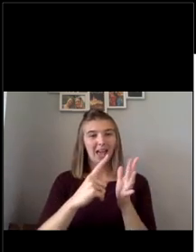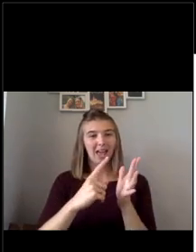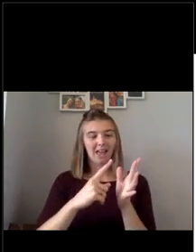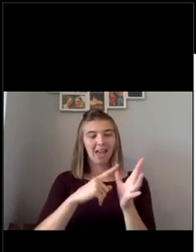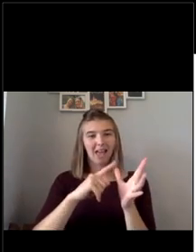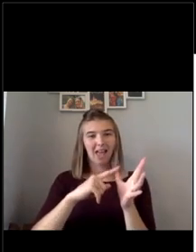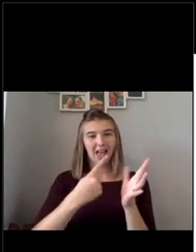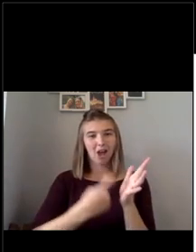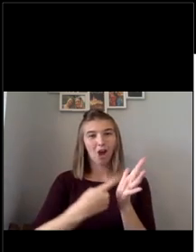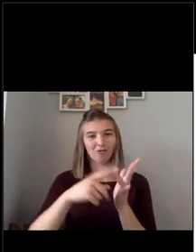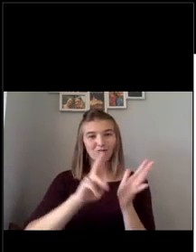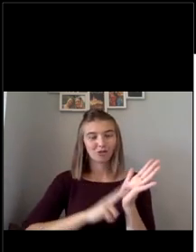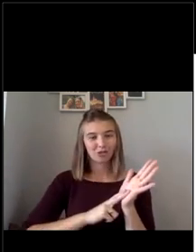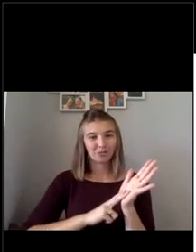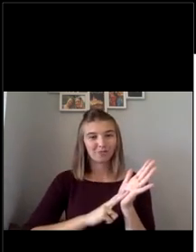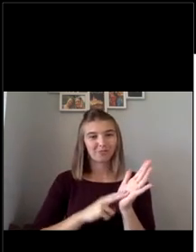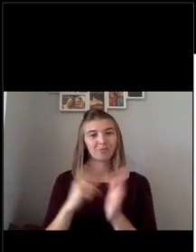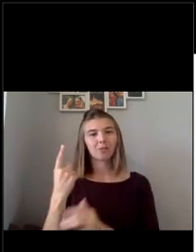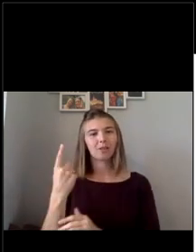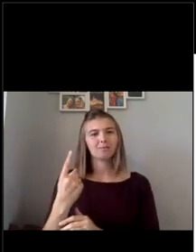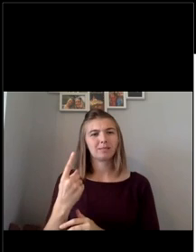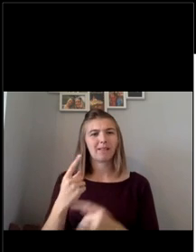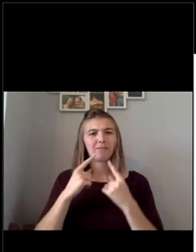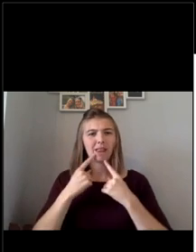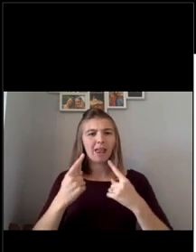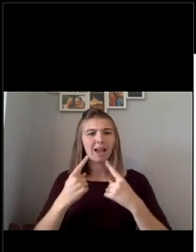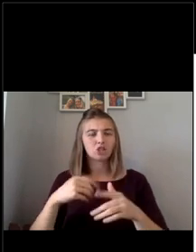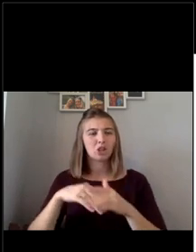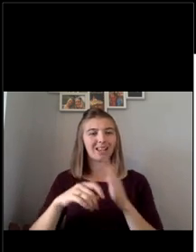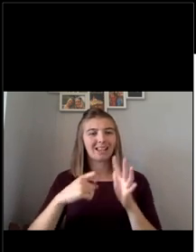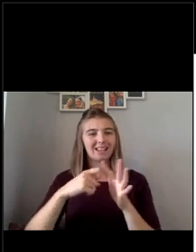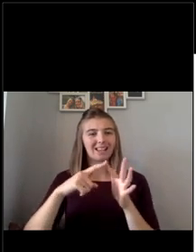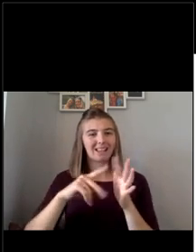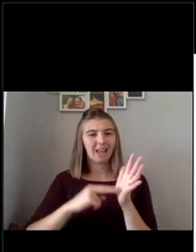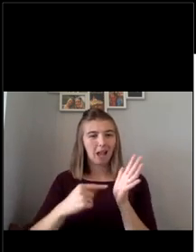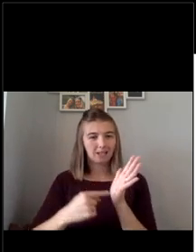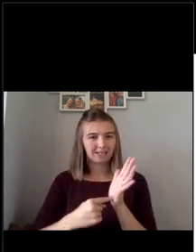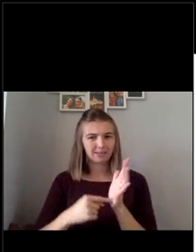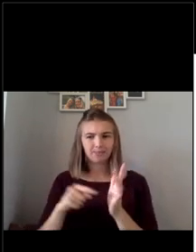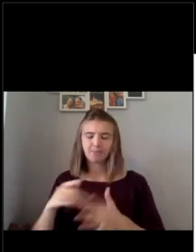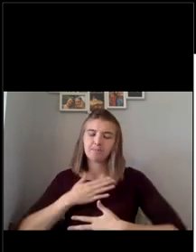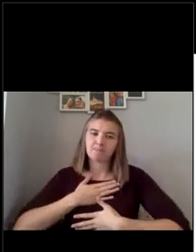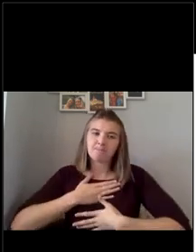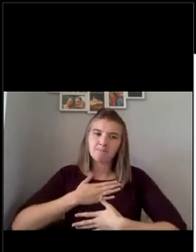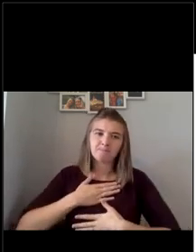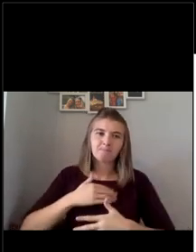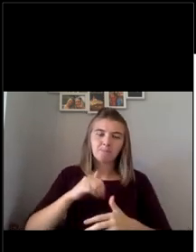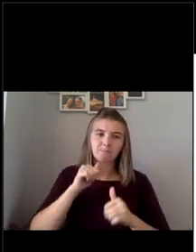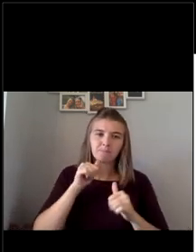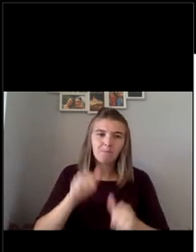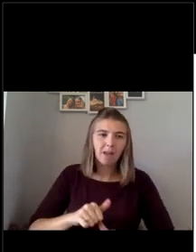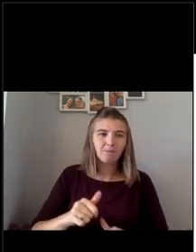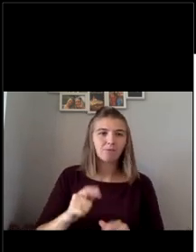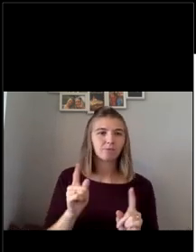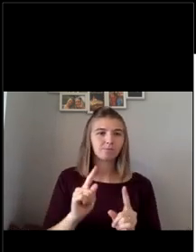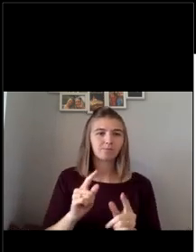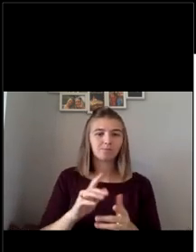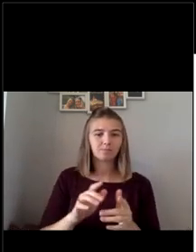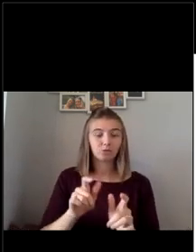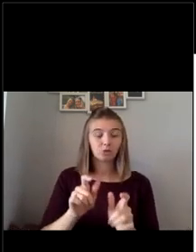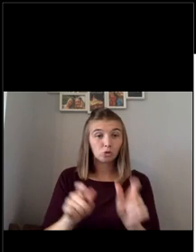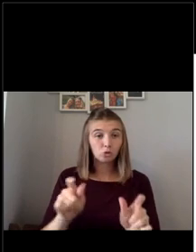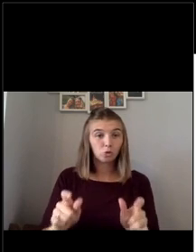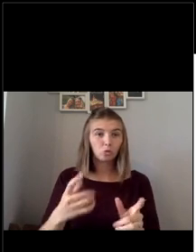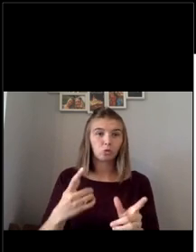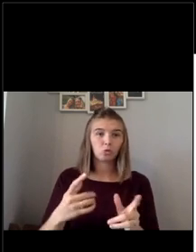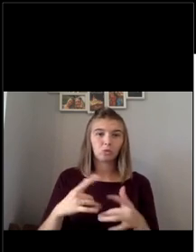at the School of Physical Sciences at the University of Kent. He's passionate about helping students to find and establish communities to improve their sense